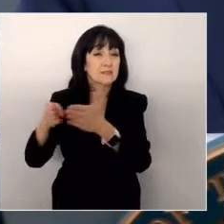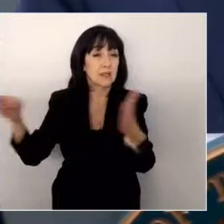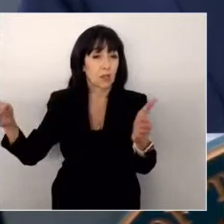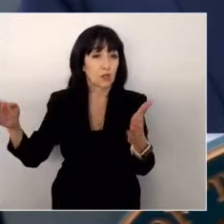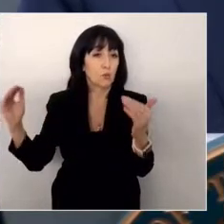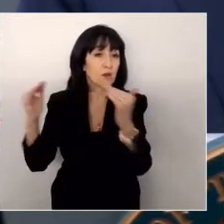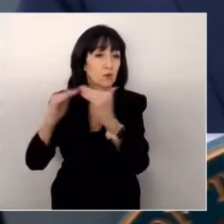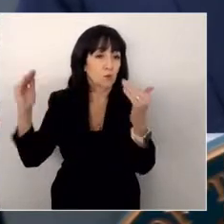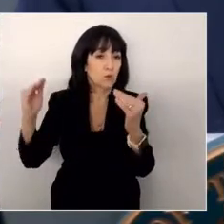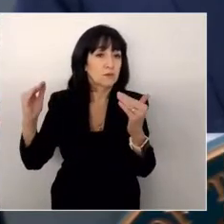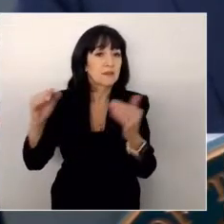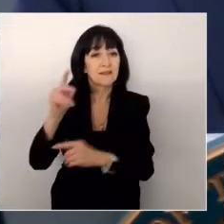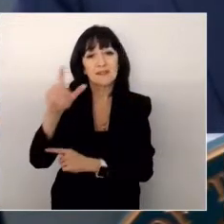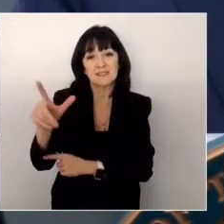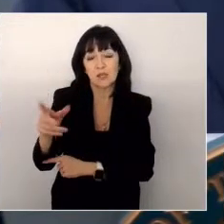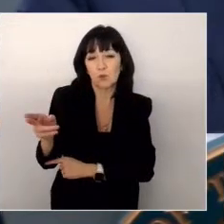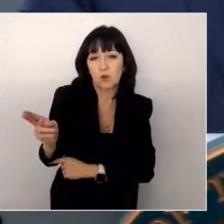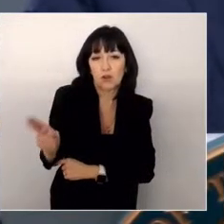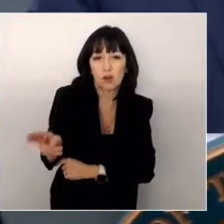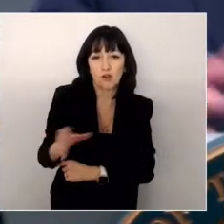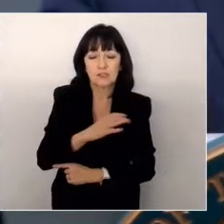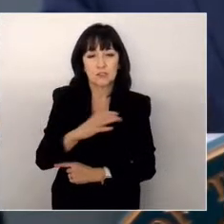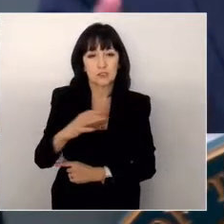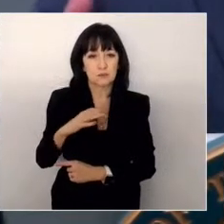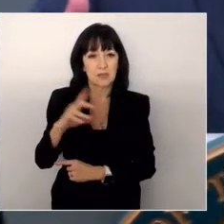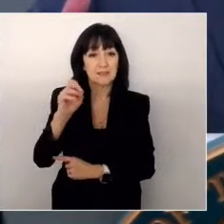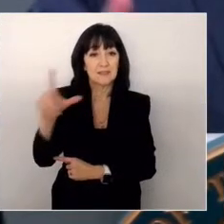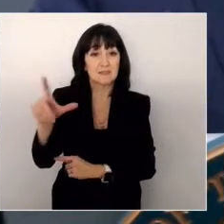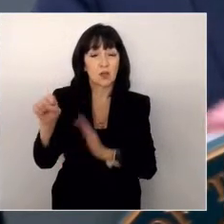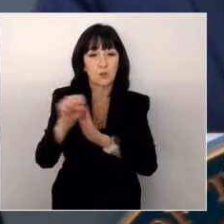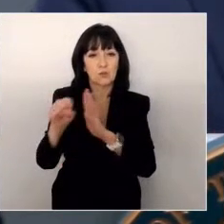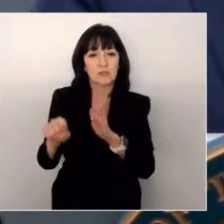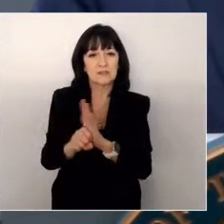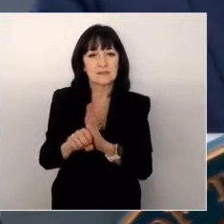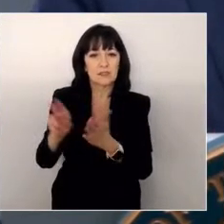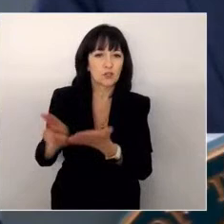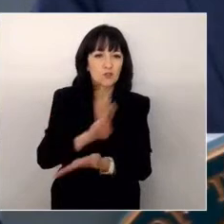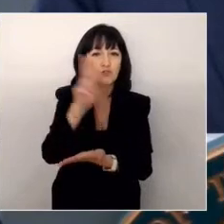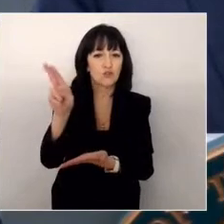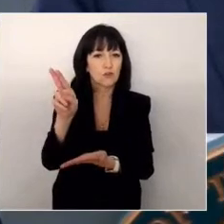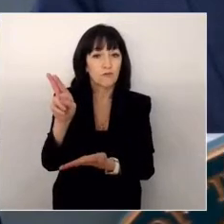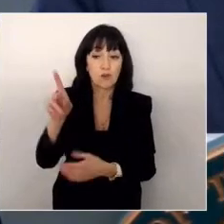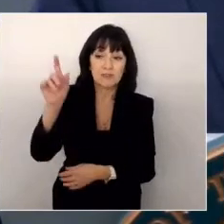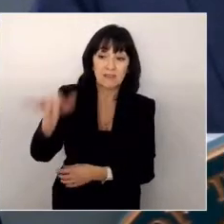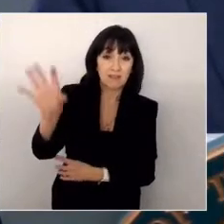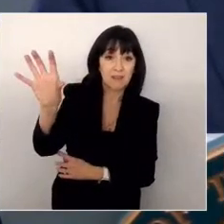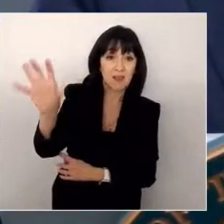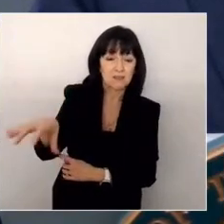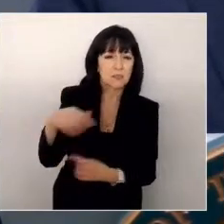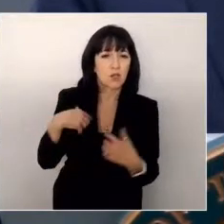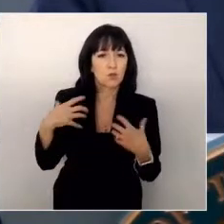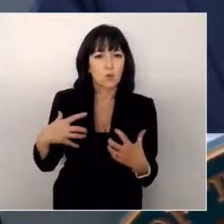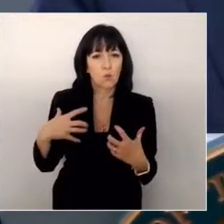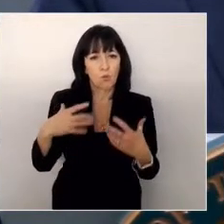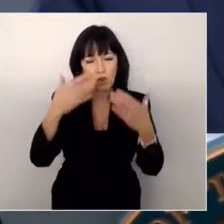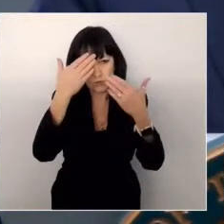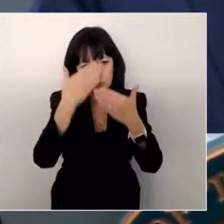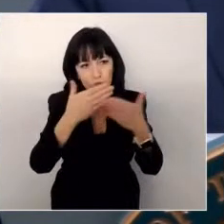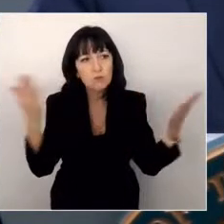Heritage Commission, and Delaware State University to tell the public the real history of that site. It is really